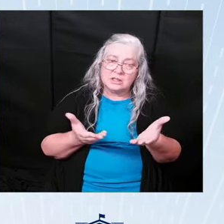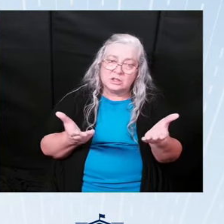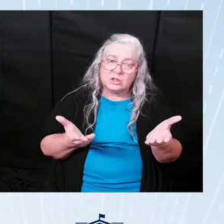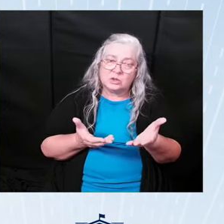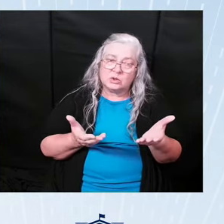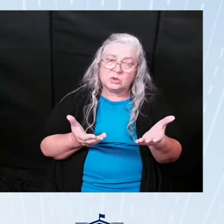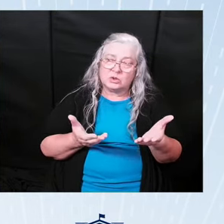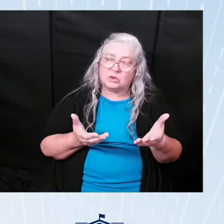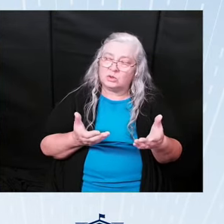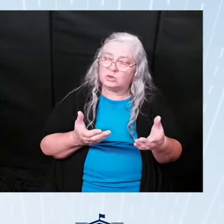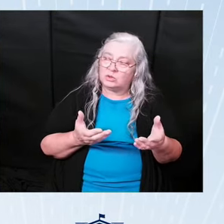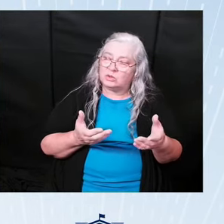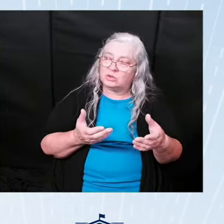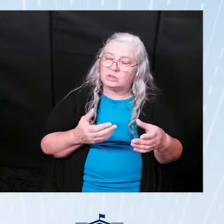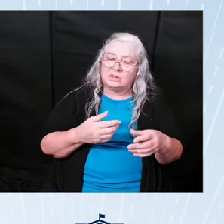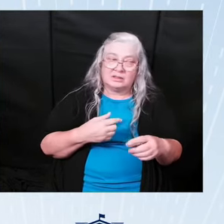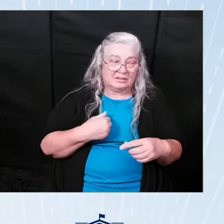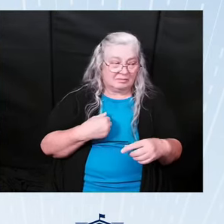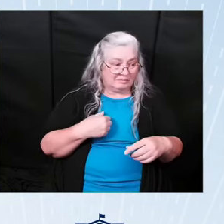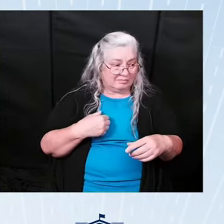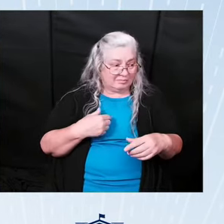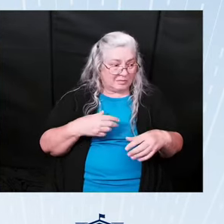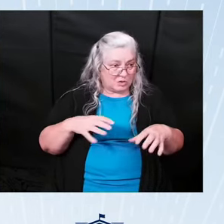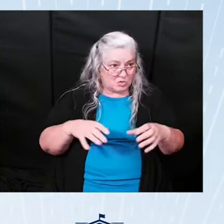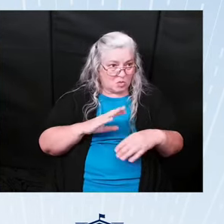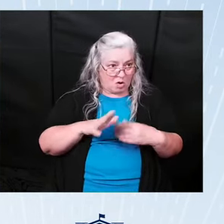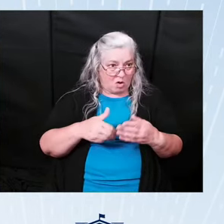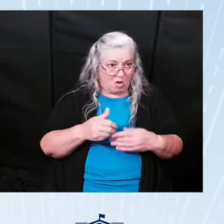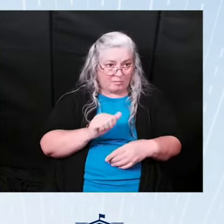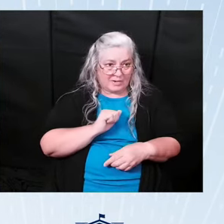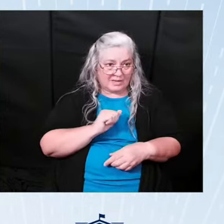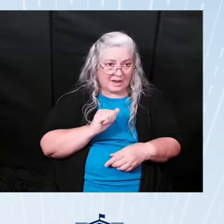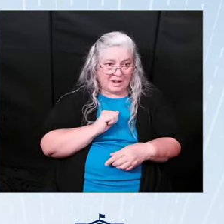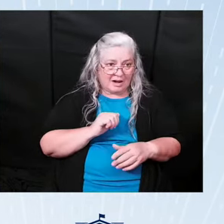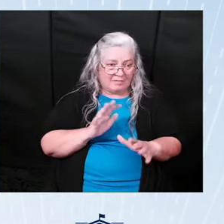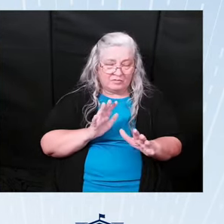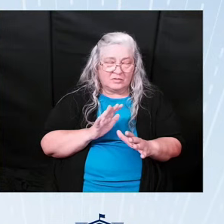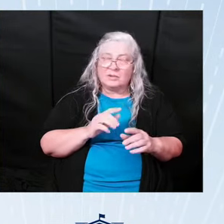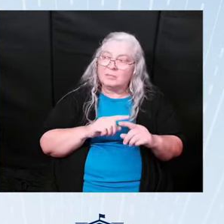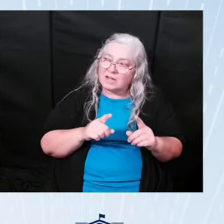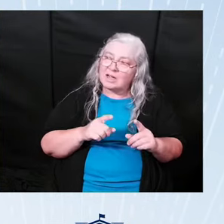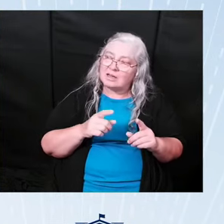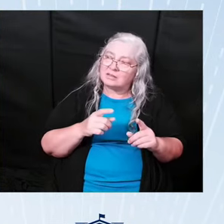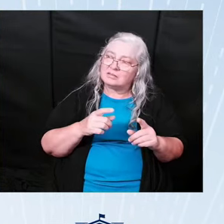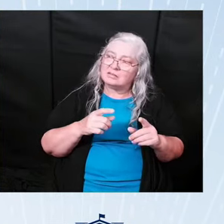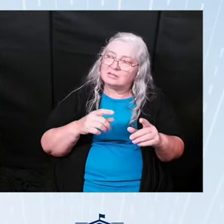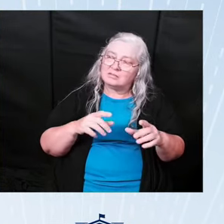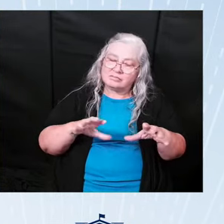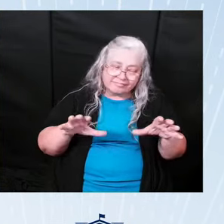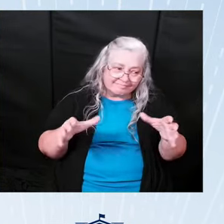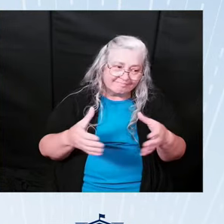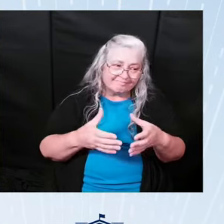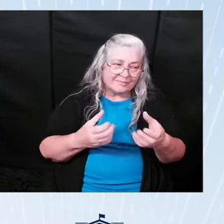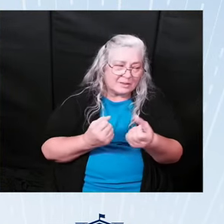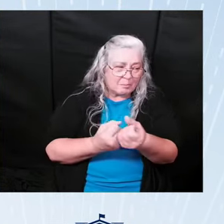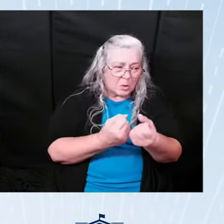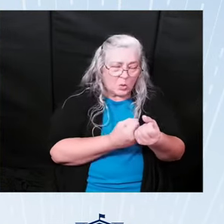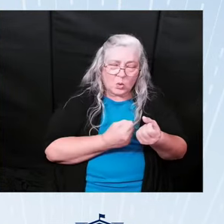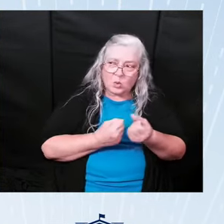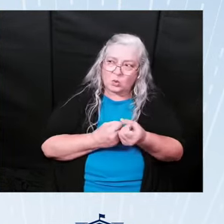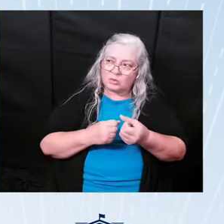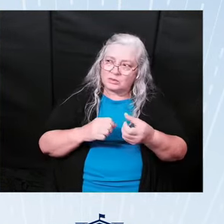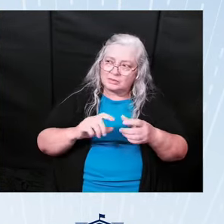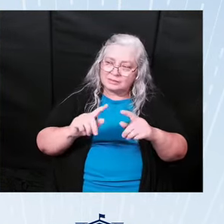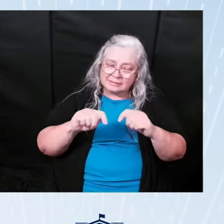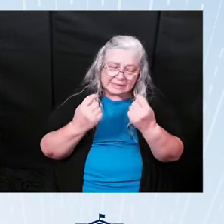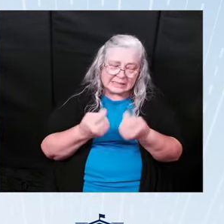and responsibilities, recognizing that some folks have capacity, some folks don't. Some folks have staff, some folks don't. Some